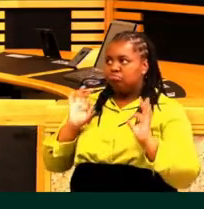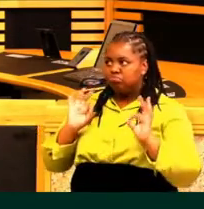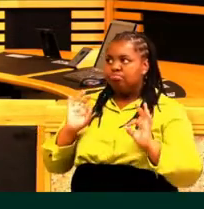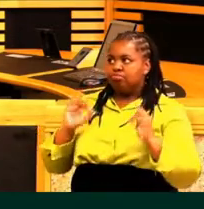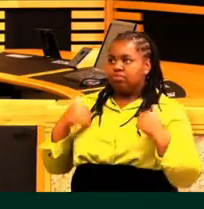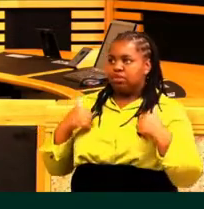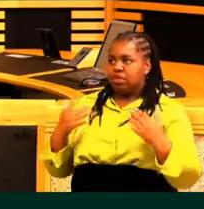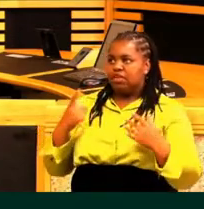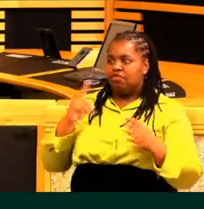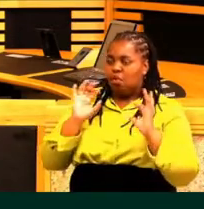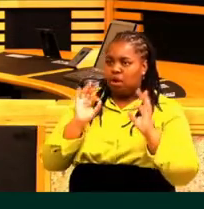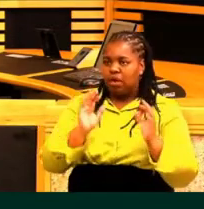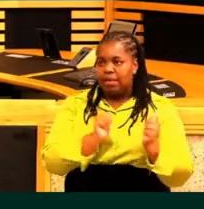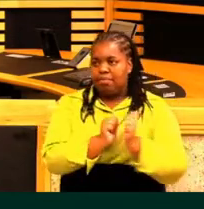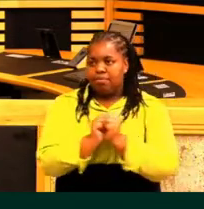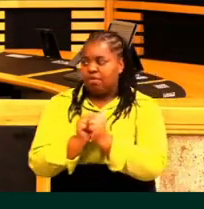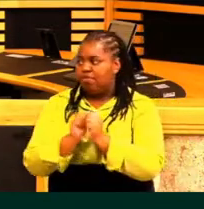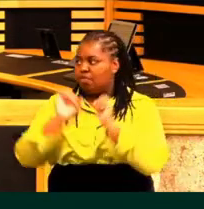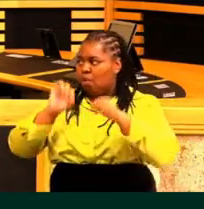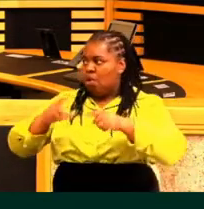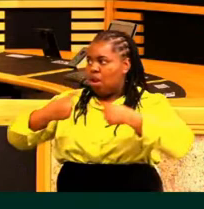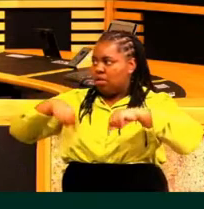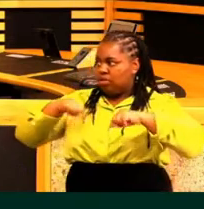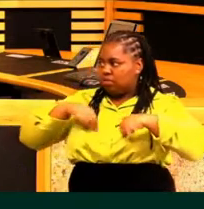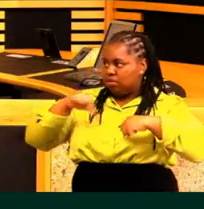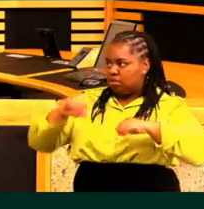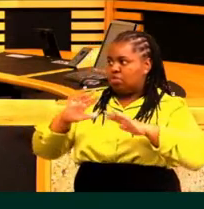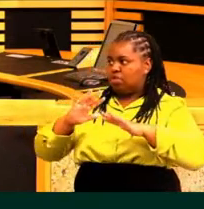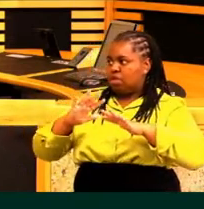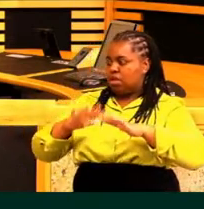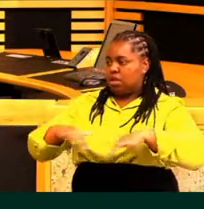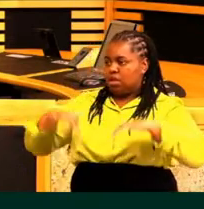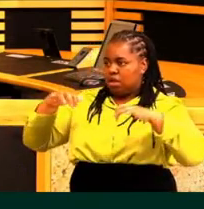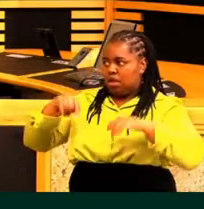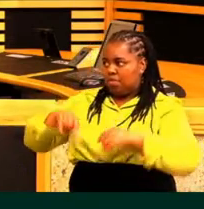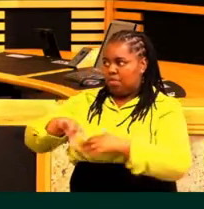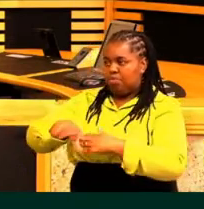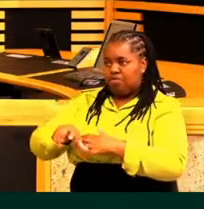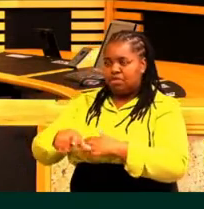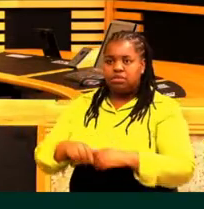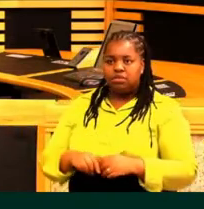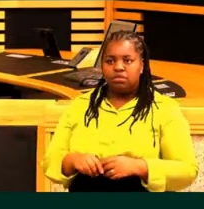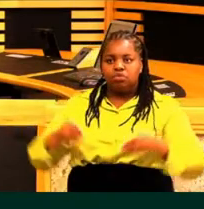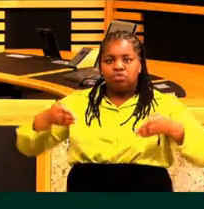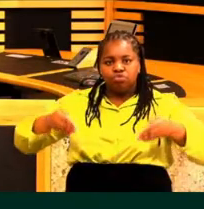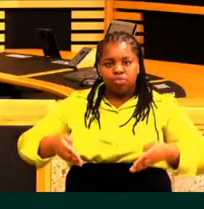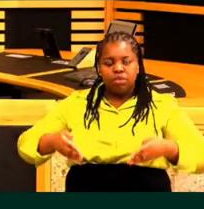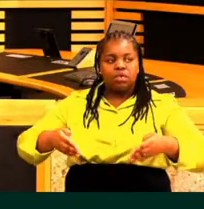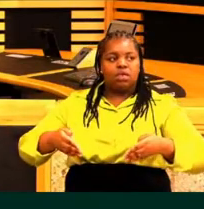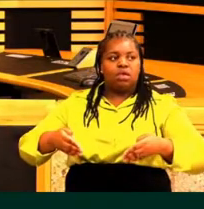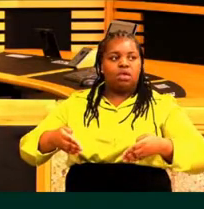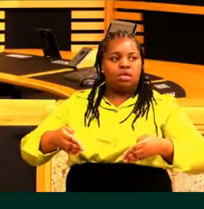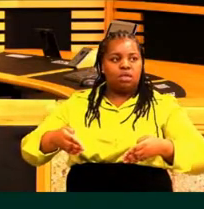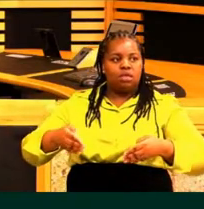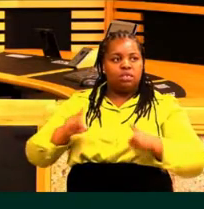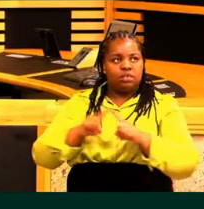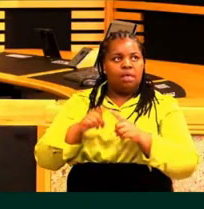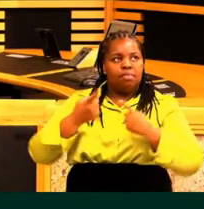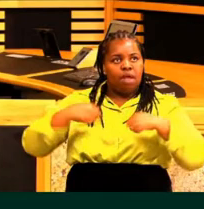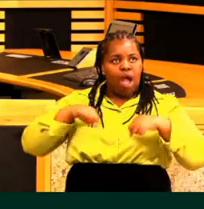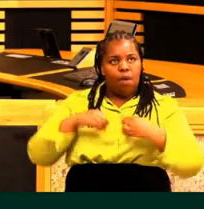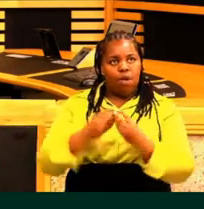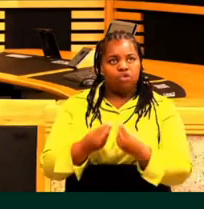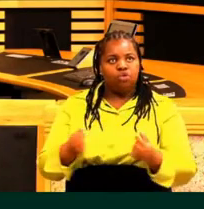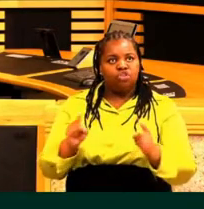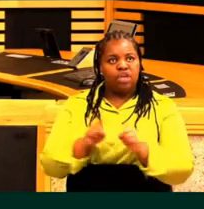to a great partnership where you allow us into the greatest house in the province to hear our Grievances and our Solutions as young